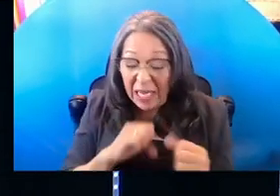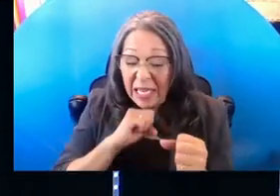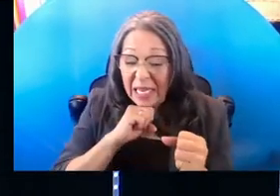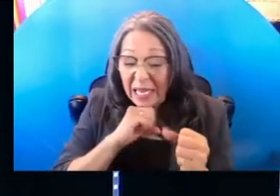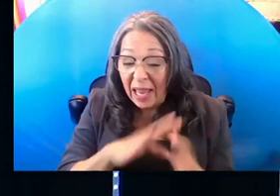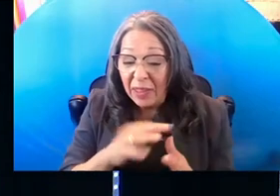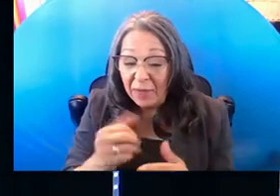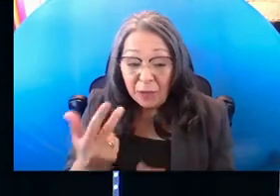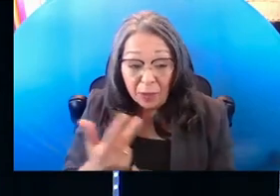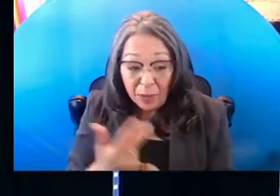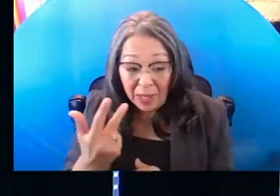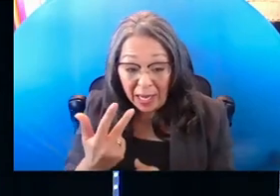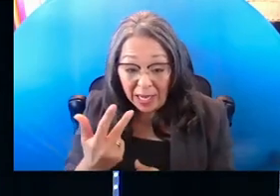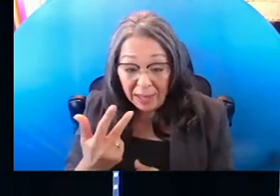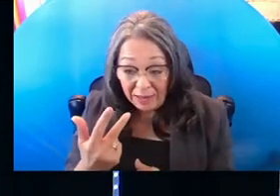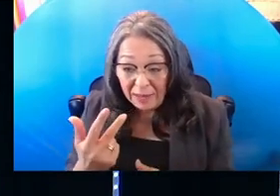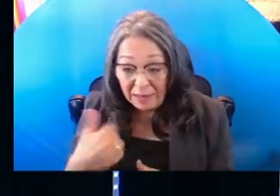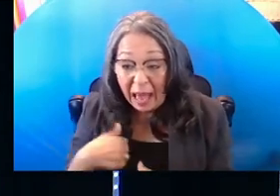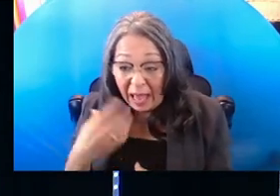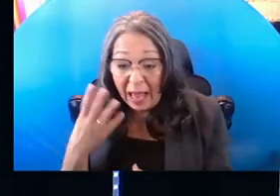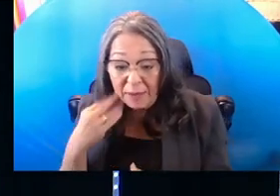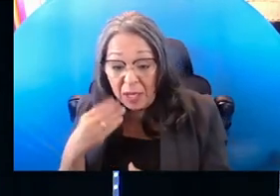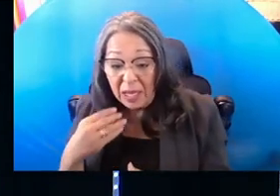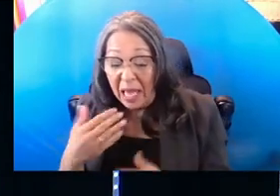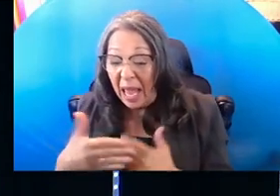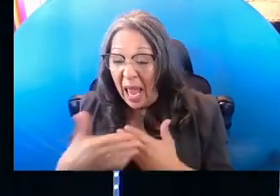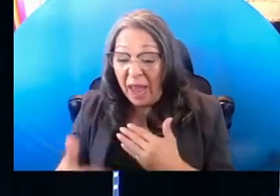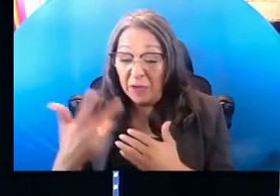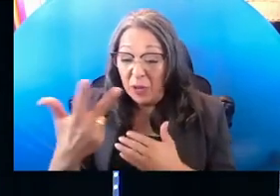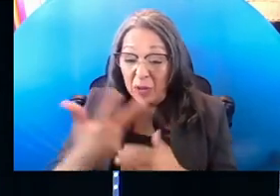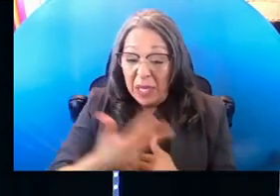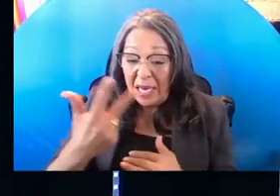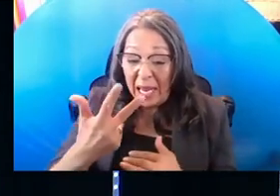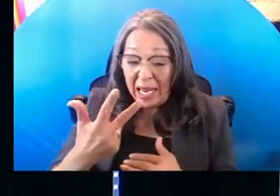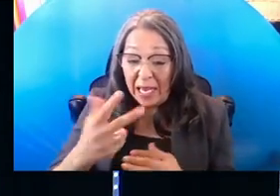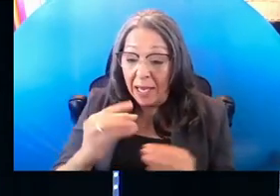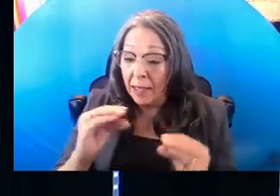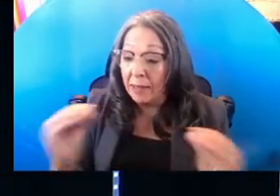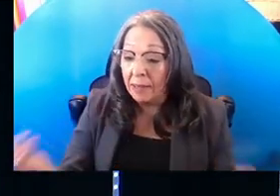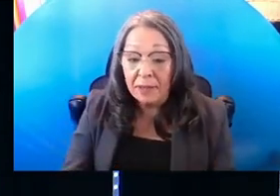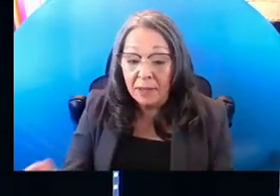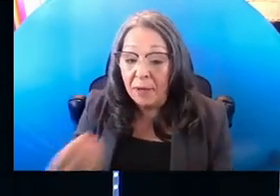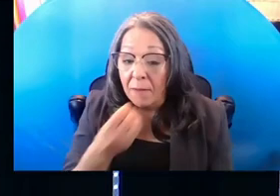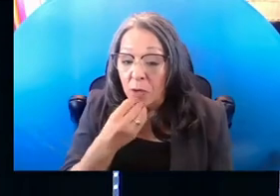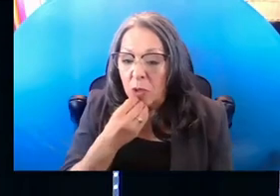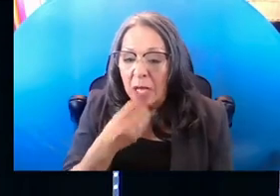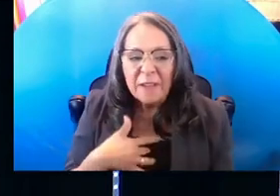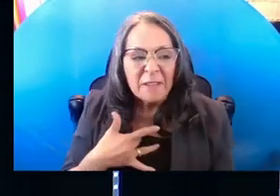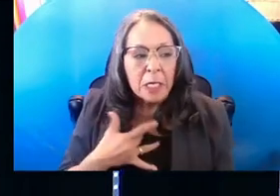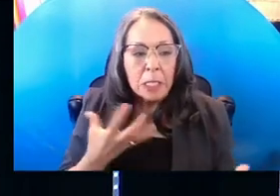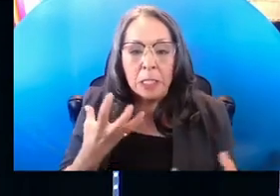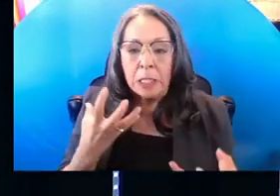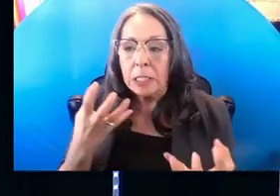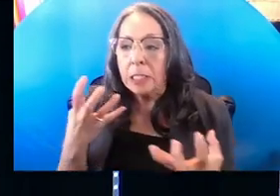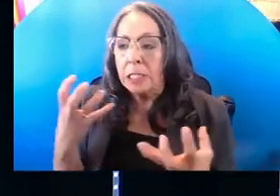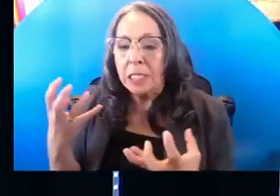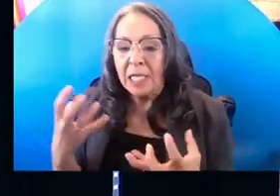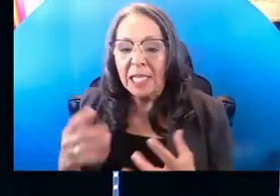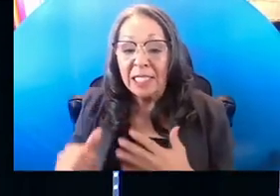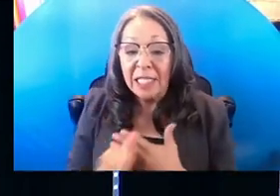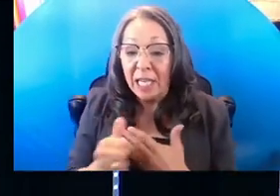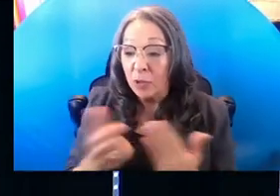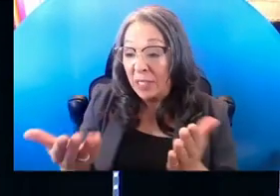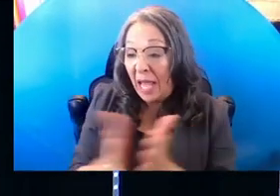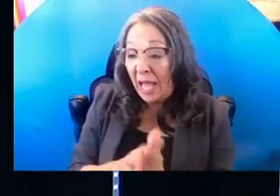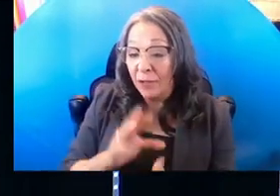before. No, it's like, after like 3 days of fasting, I'm a monster. I'm hungry. You know what I mean? It's like, that's what I'm doing. It's like, it's danger zone. You ask Rachel, I'm like,